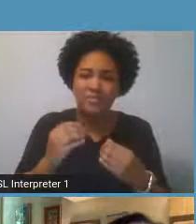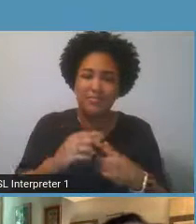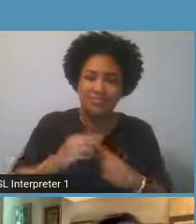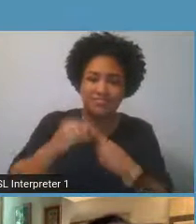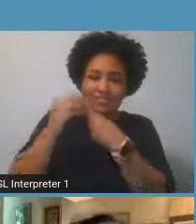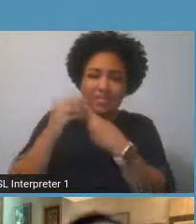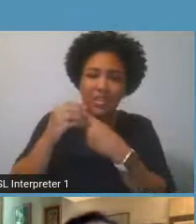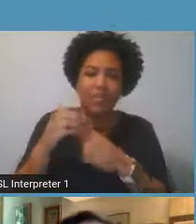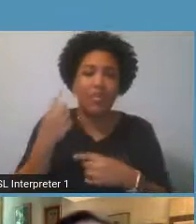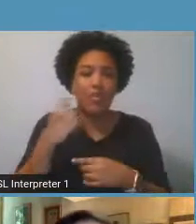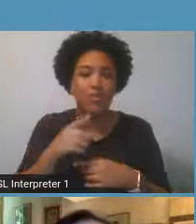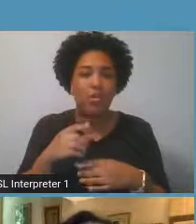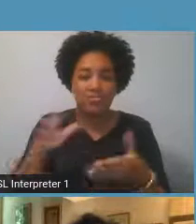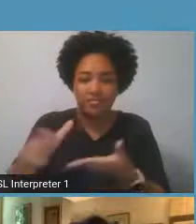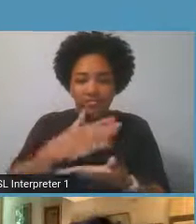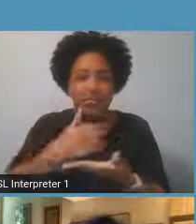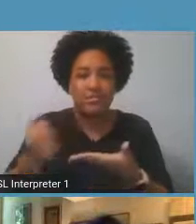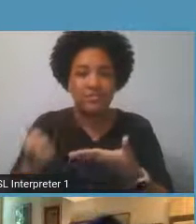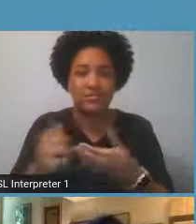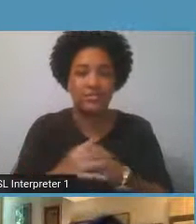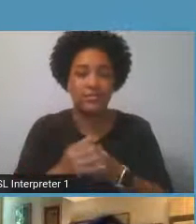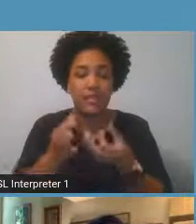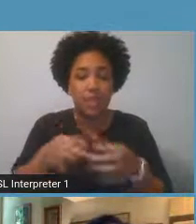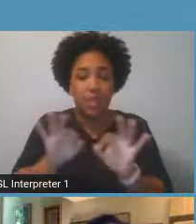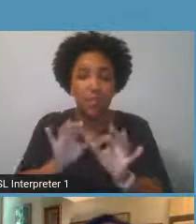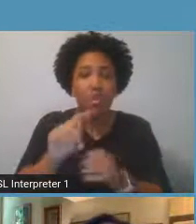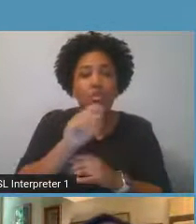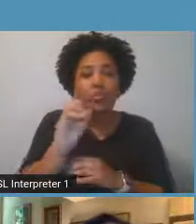So the effective tools for telling your story,